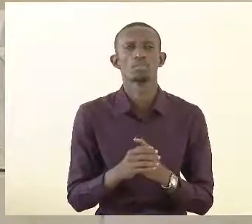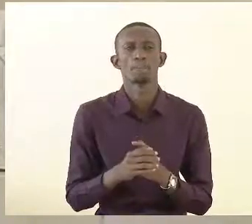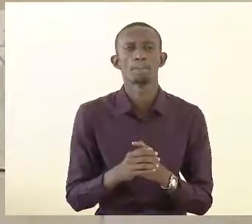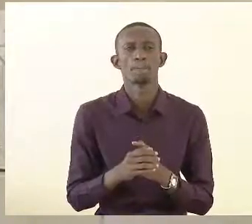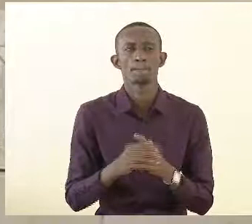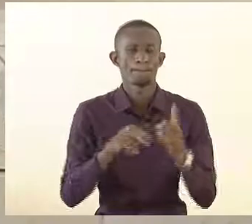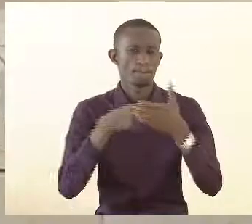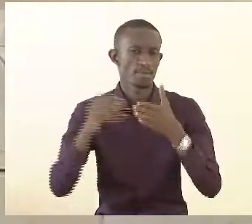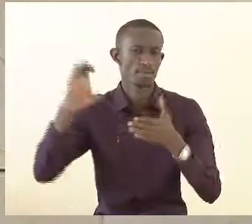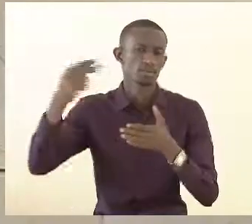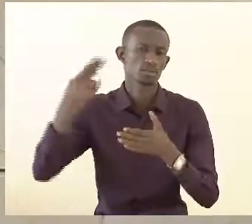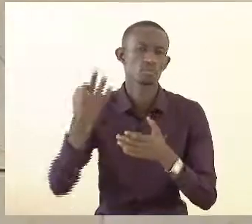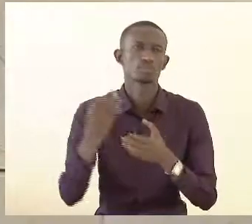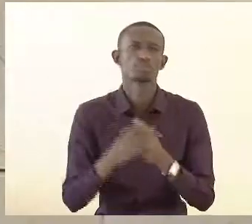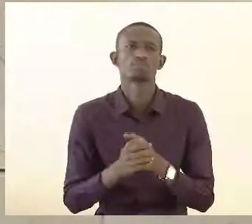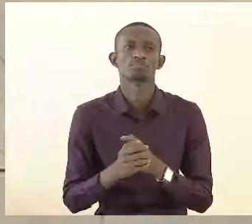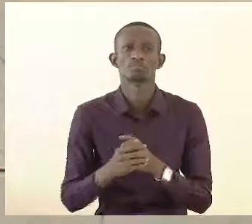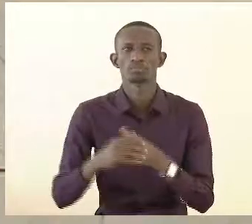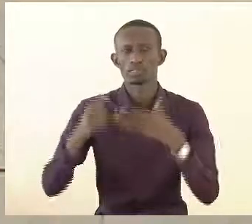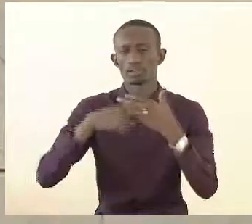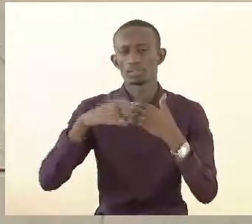CH2, chlorine, and